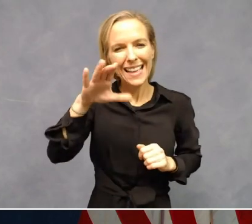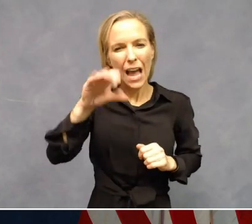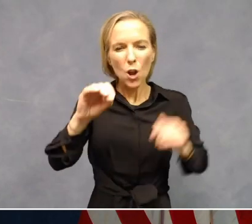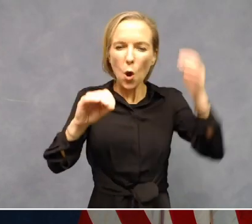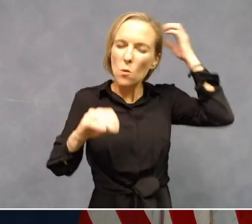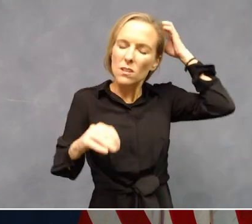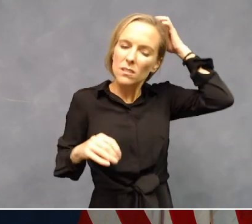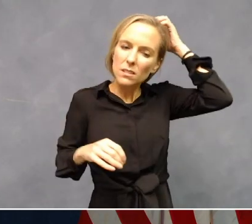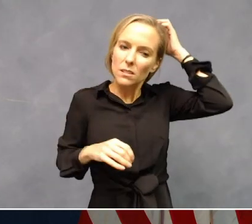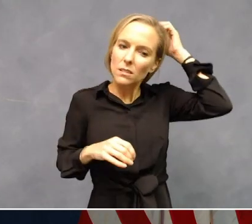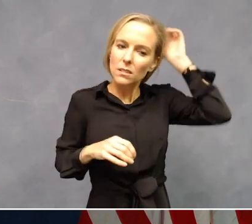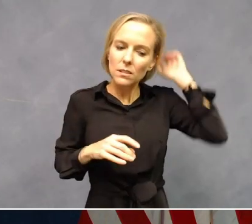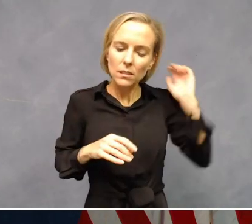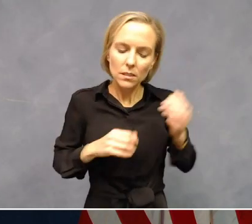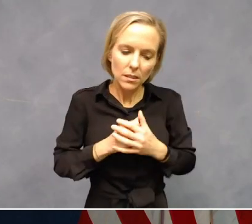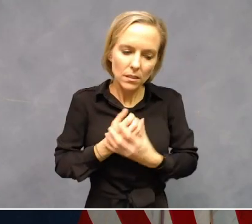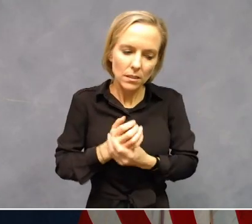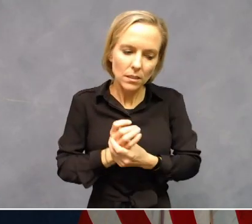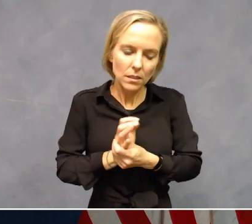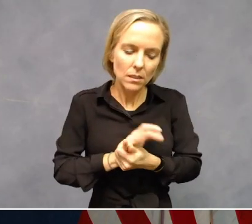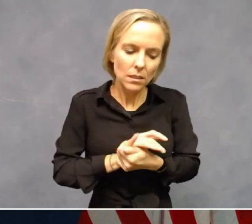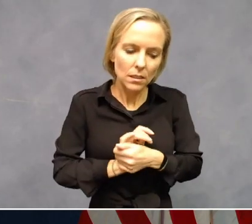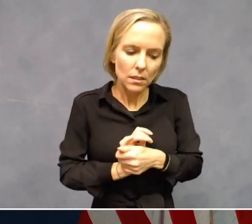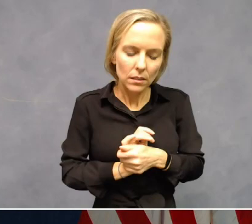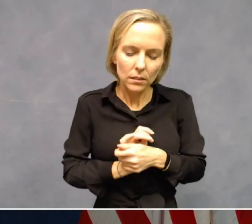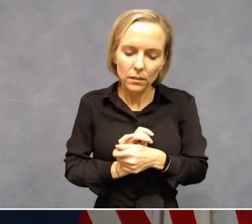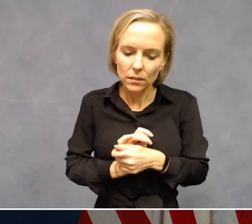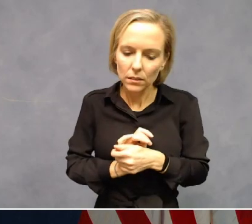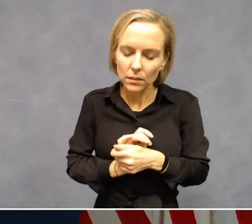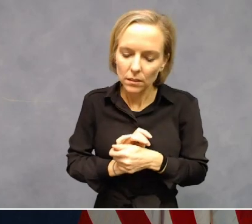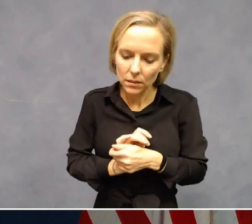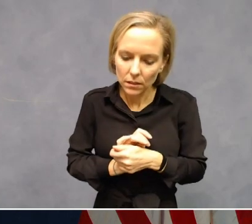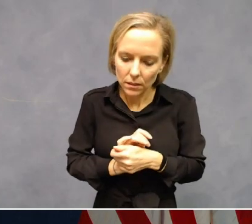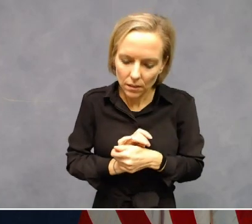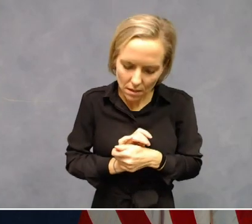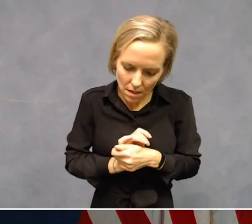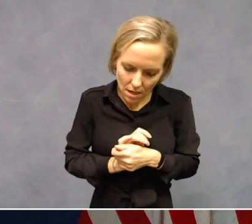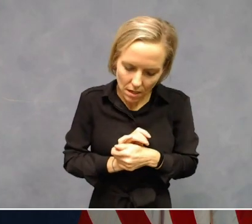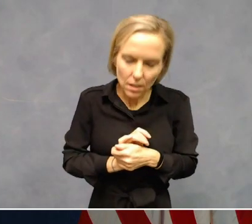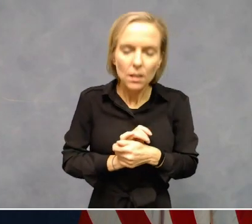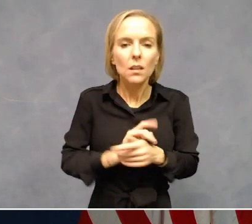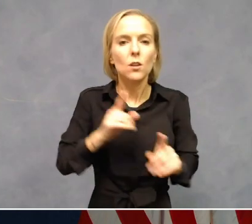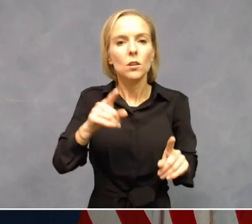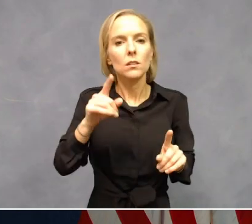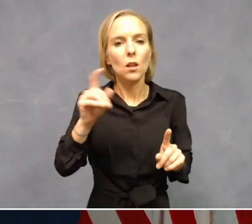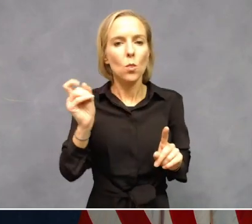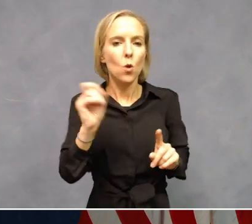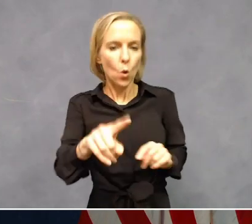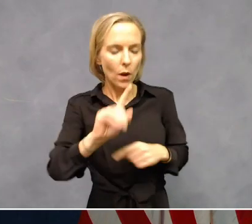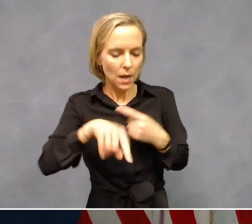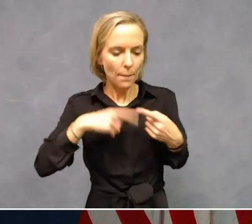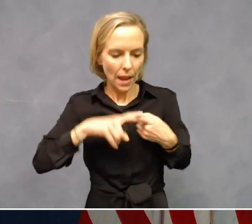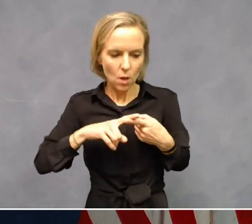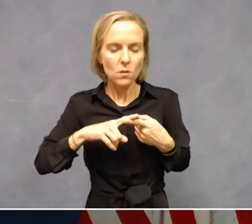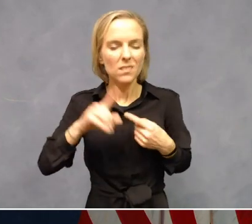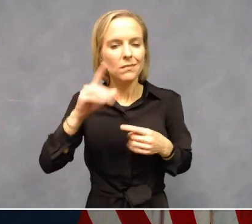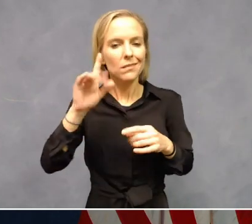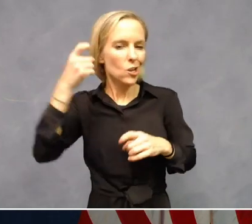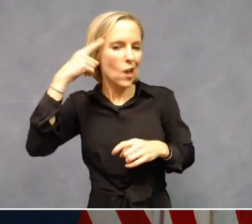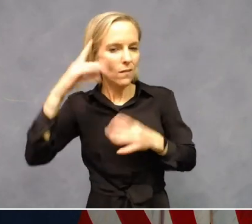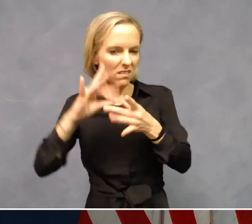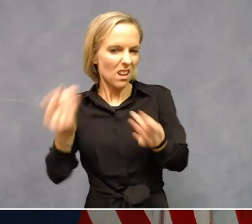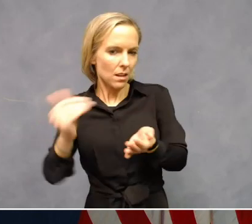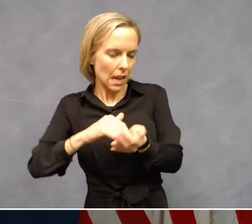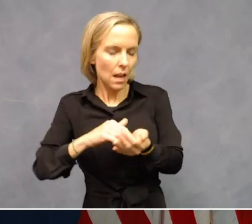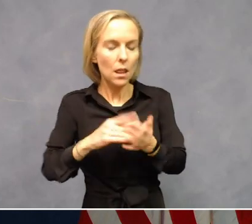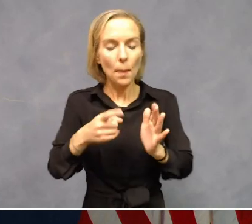successful? What's different this time around? Cases are much higher. So this is the question about, we did mandates before,